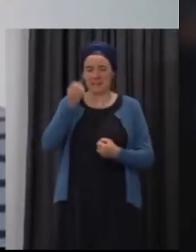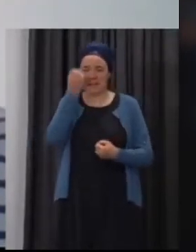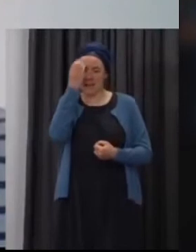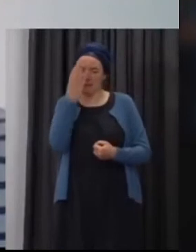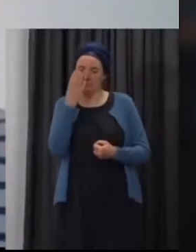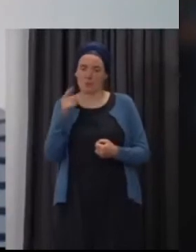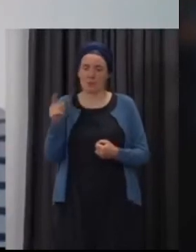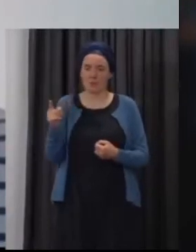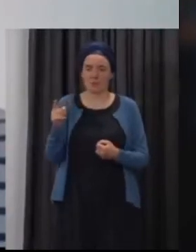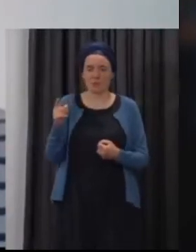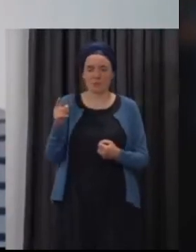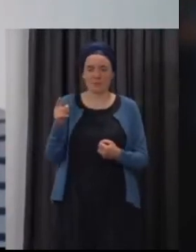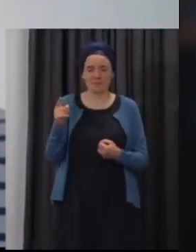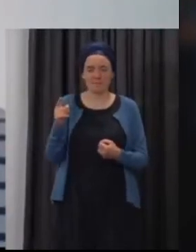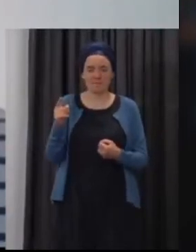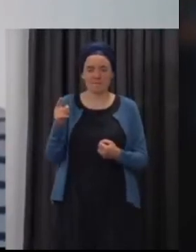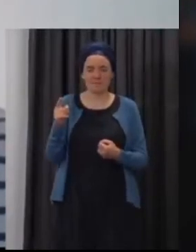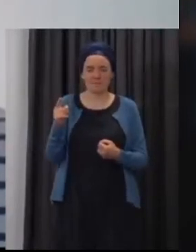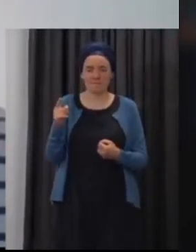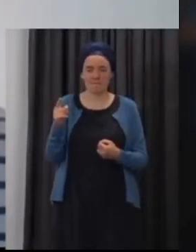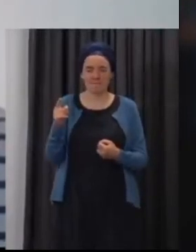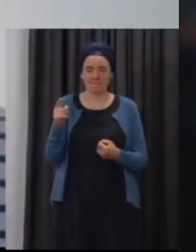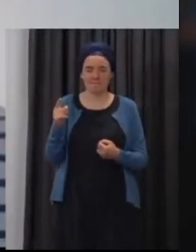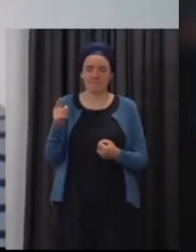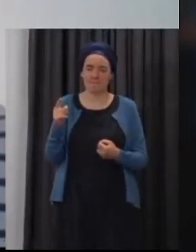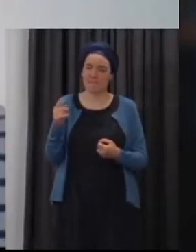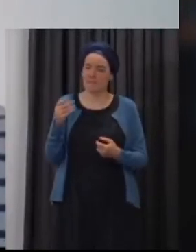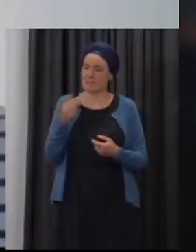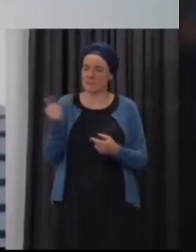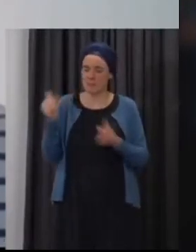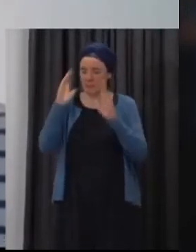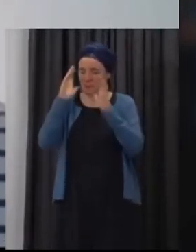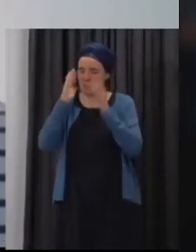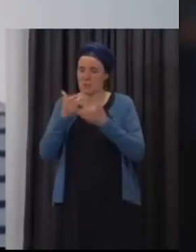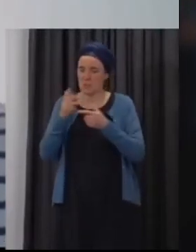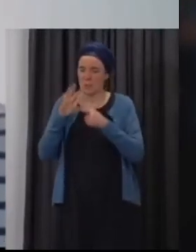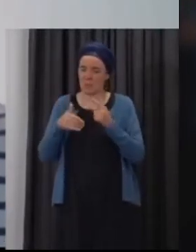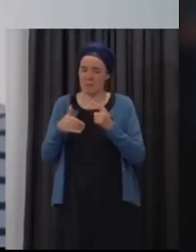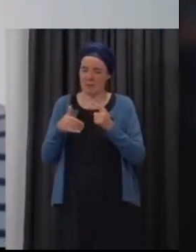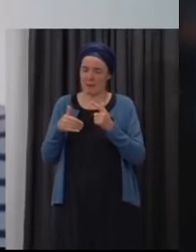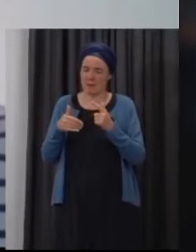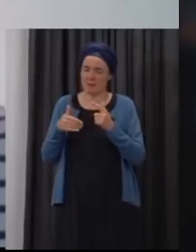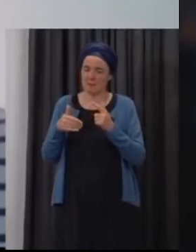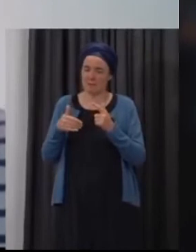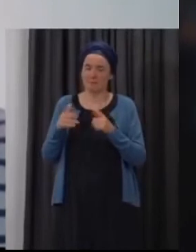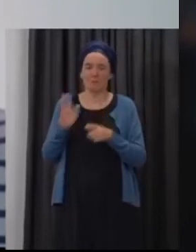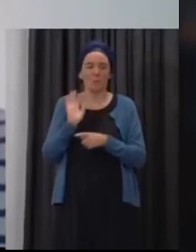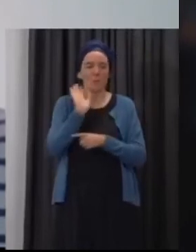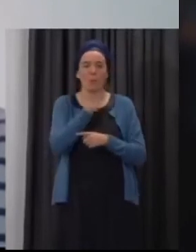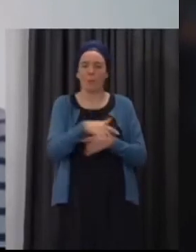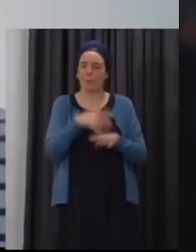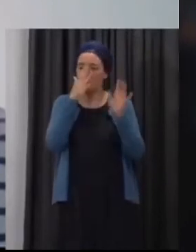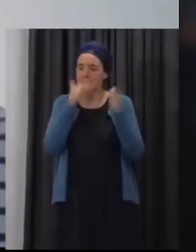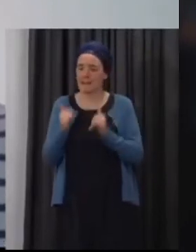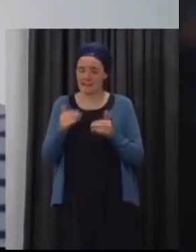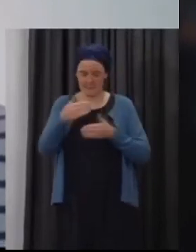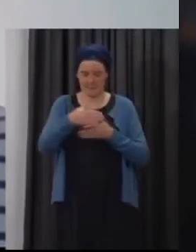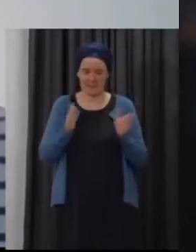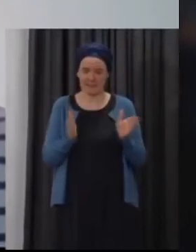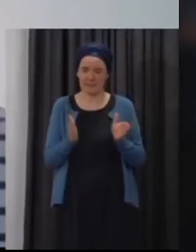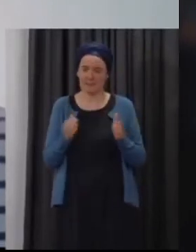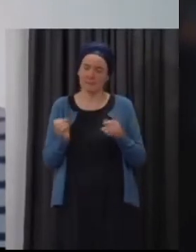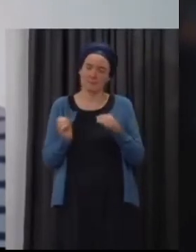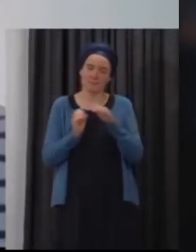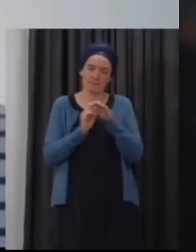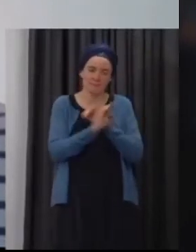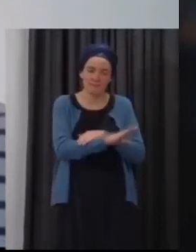will be sent off to non-accredited labs run by volunteers. Could you please clarify where the tests will be analysed